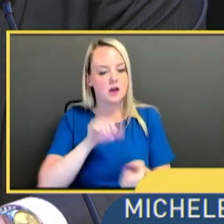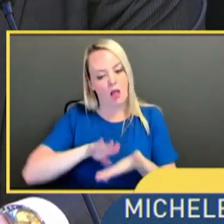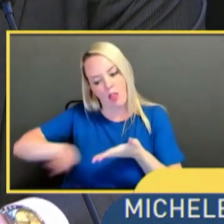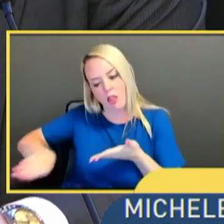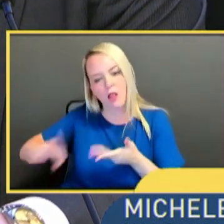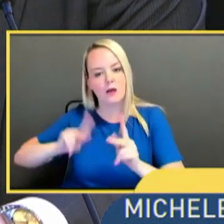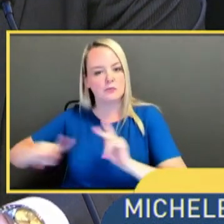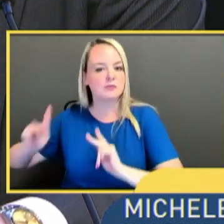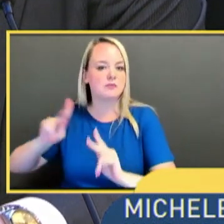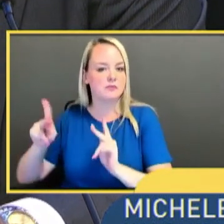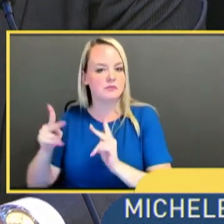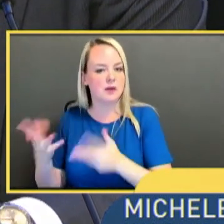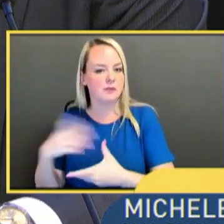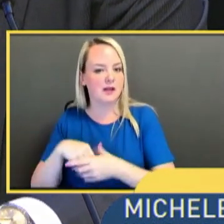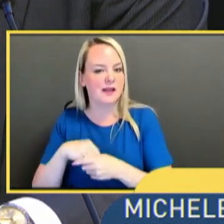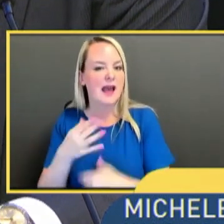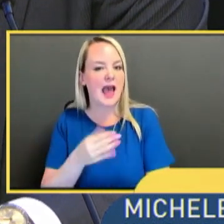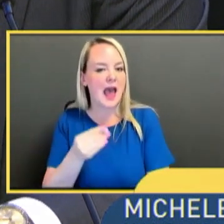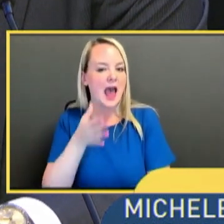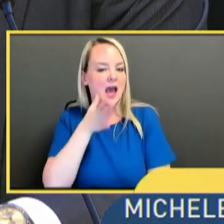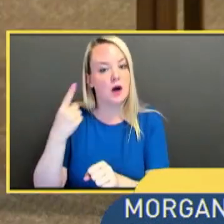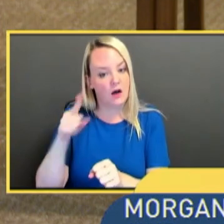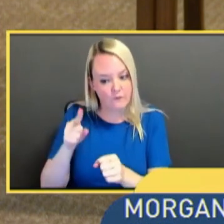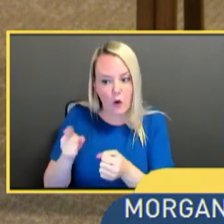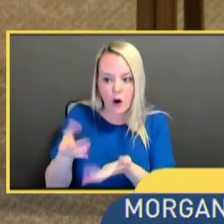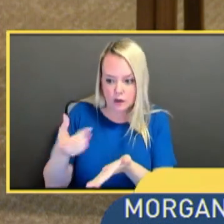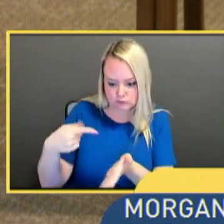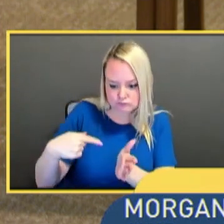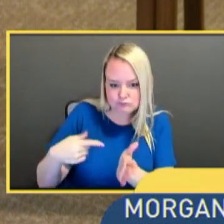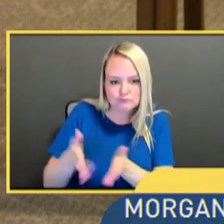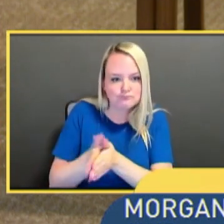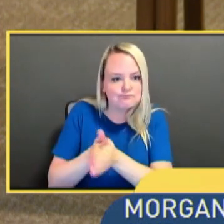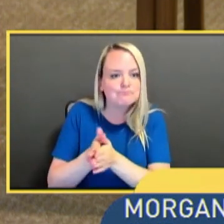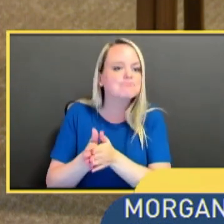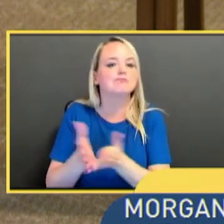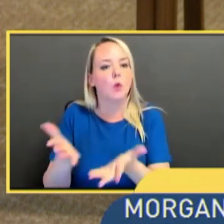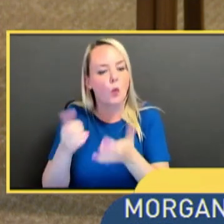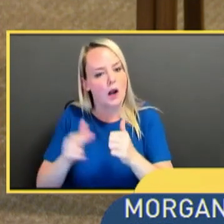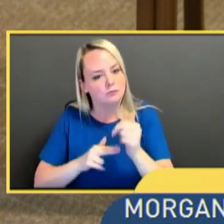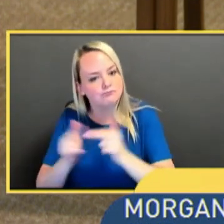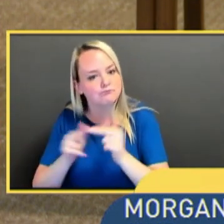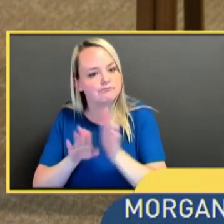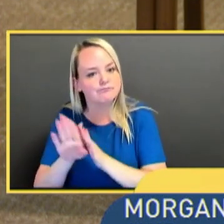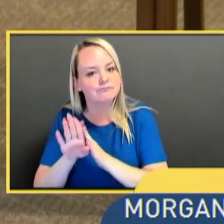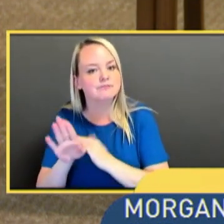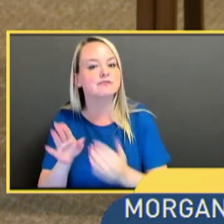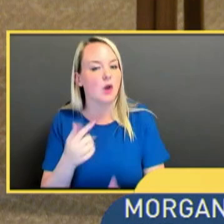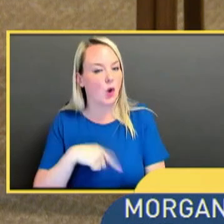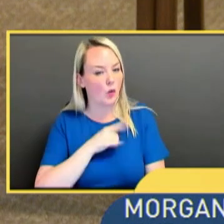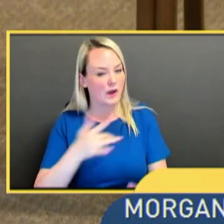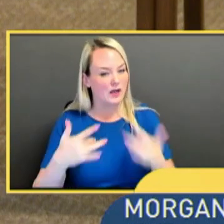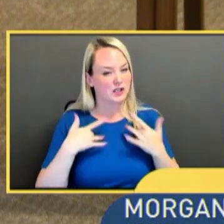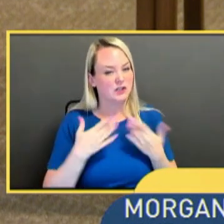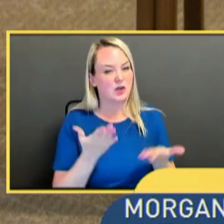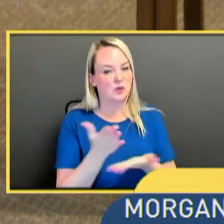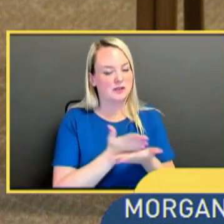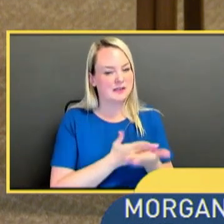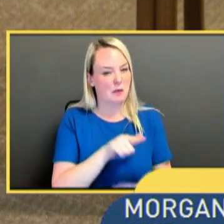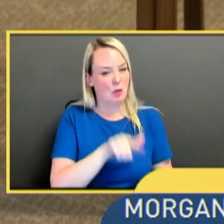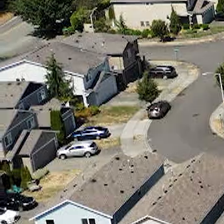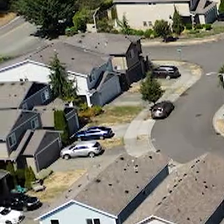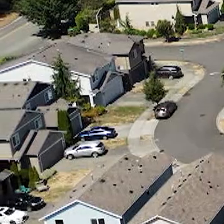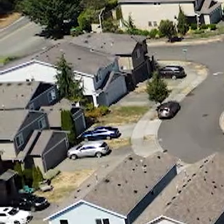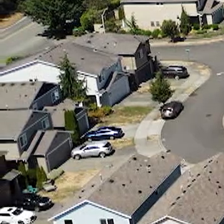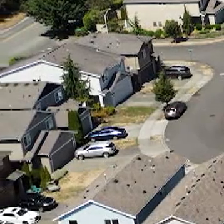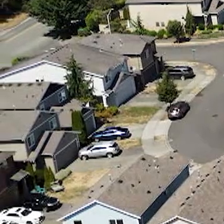prevent the gentrification of culturally significant neighborhoods. Opponents of the bill, however, believe that the bill's affordability housing